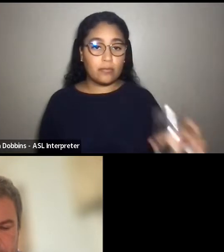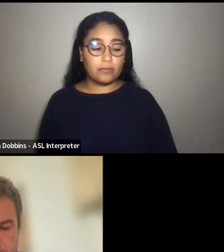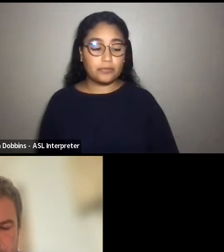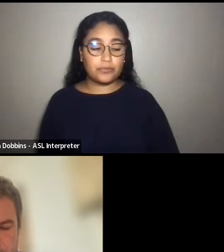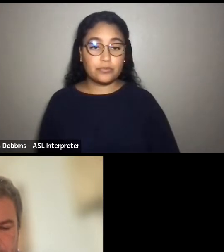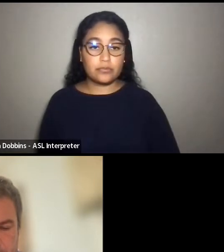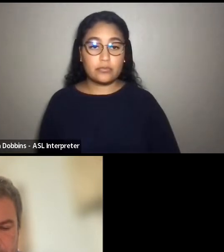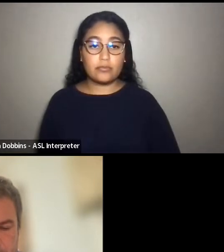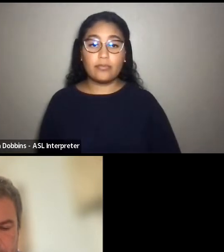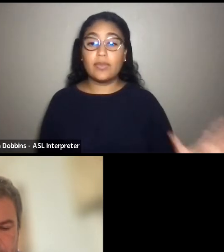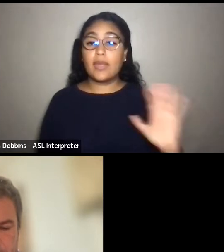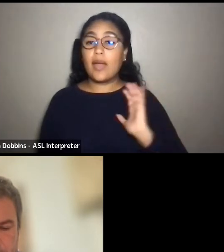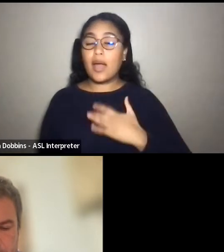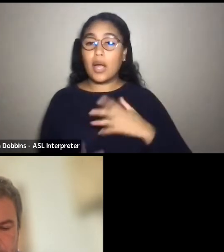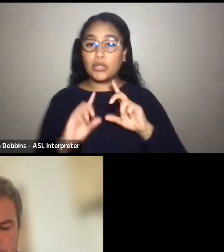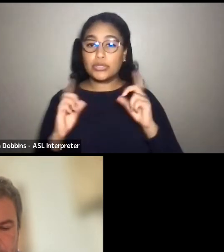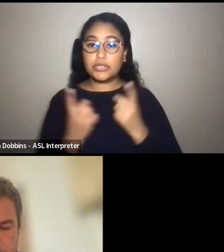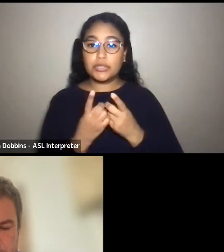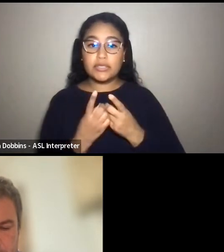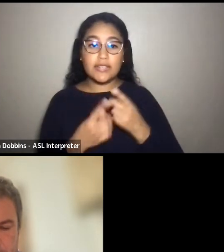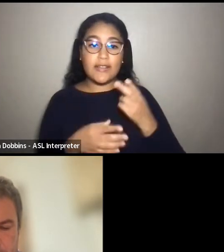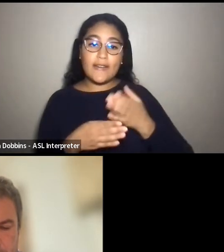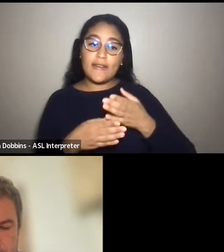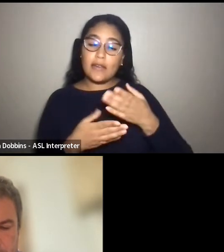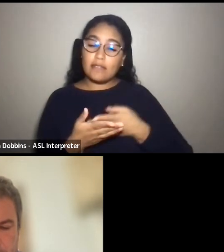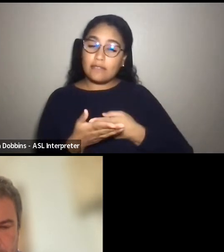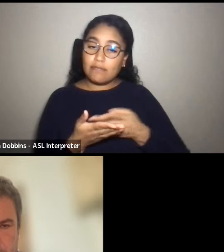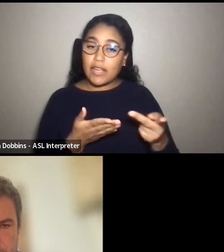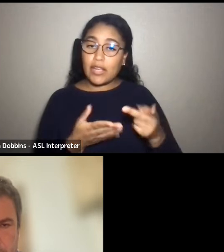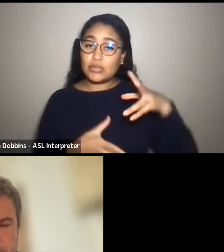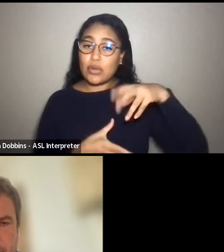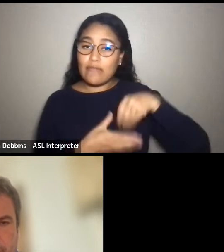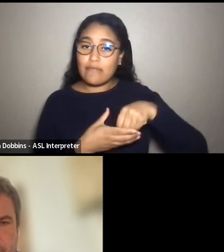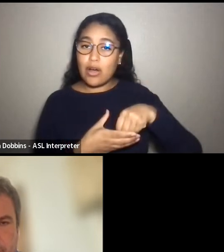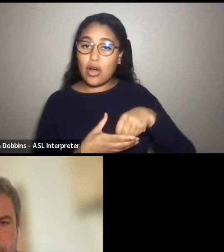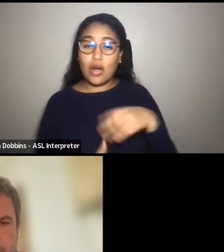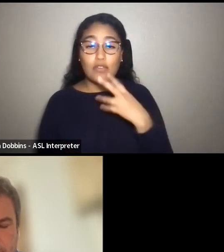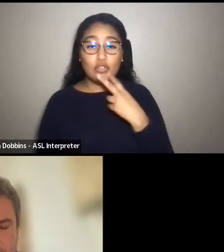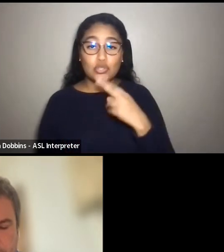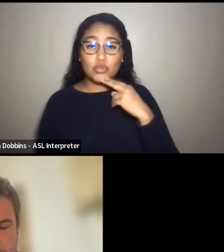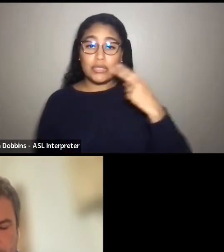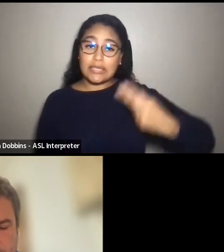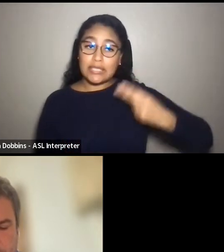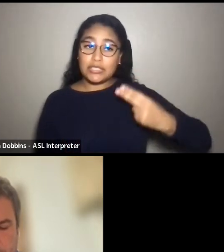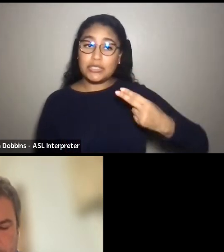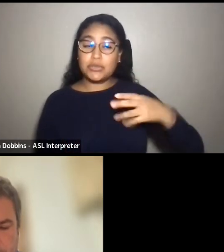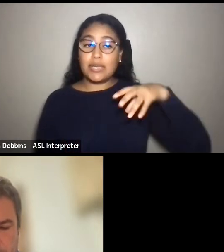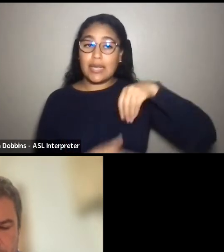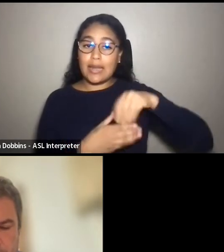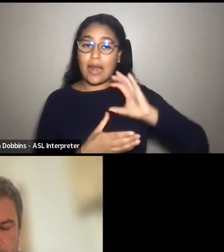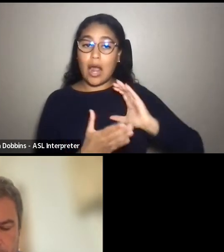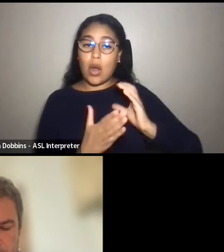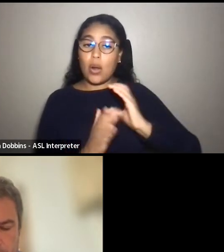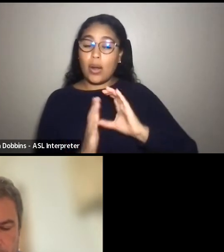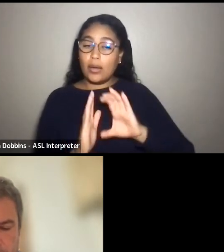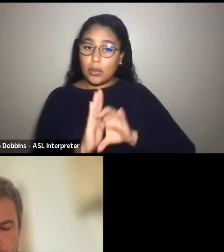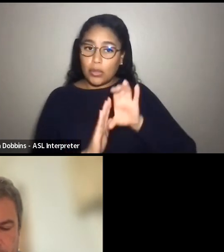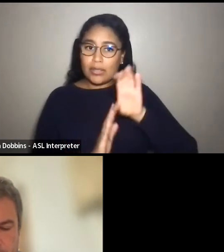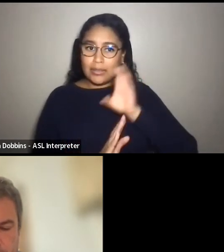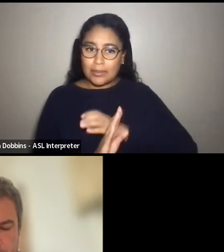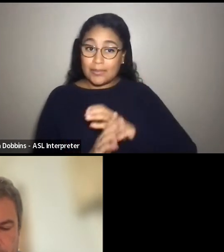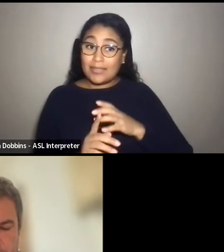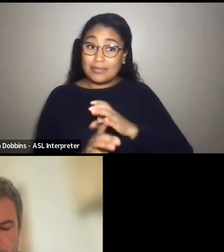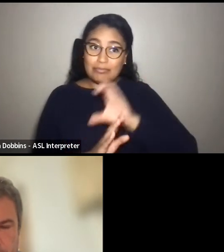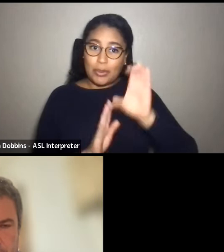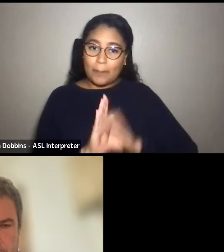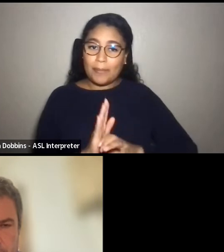Our district's failure to include Jewish history in our curriculum has left me deeply concerned. This issue has been bothering me since freshman